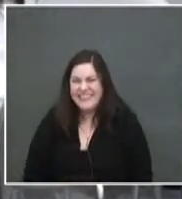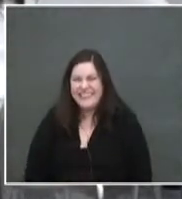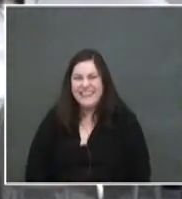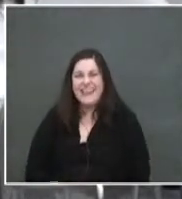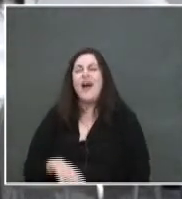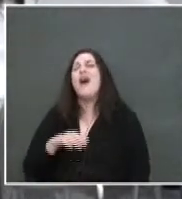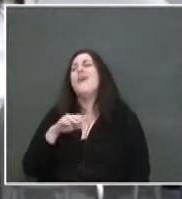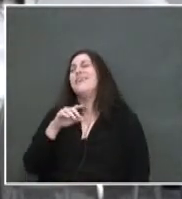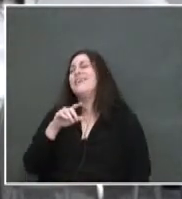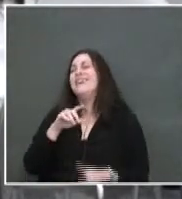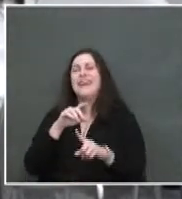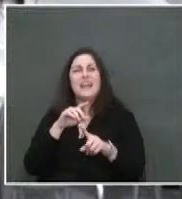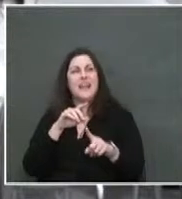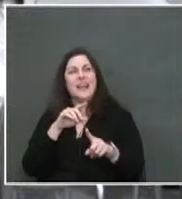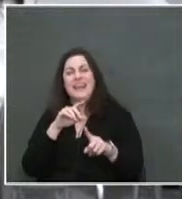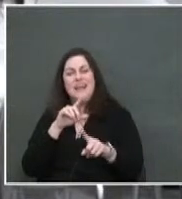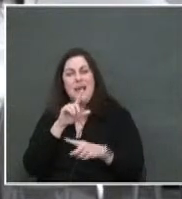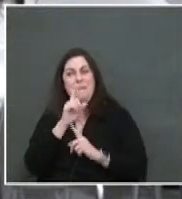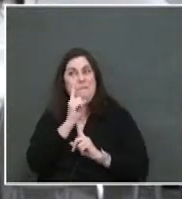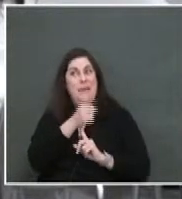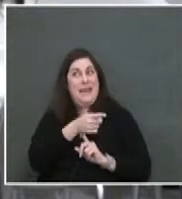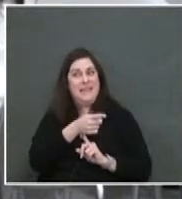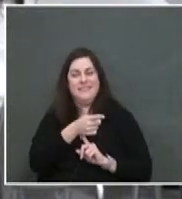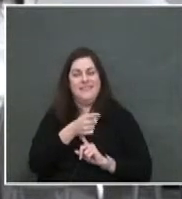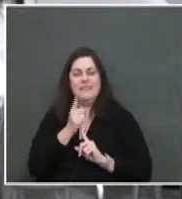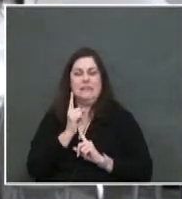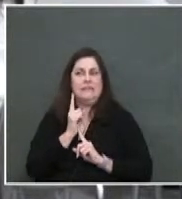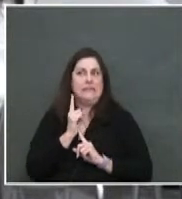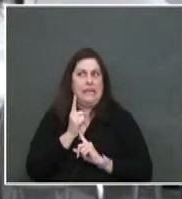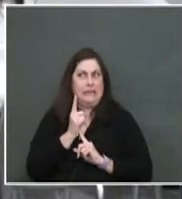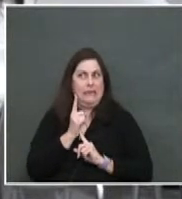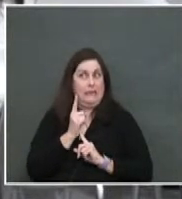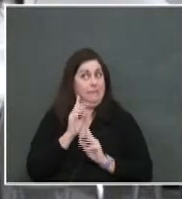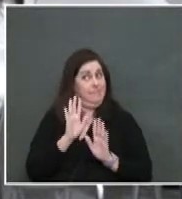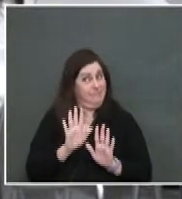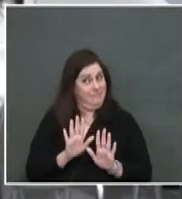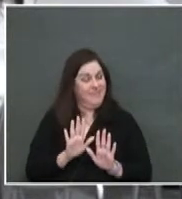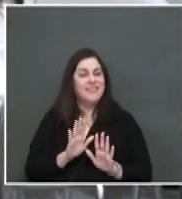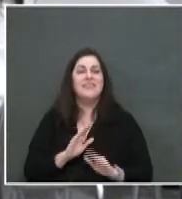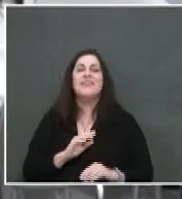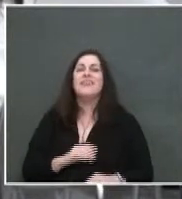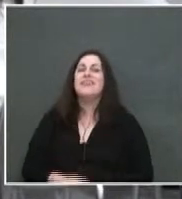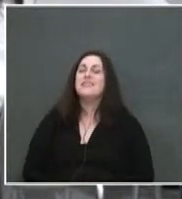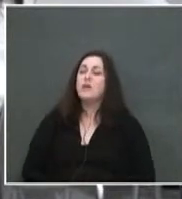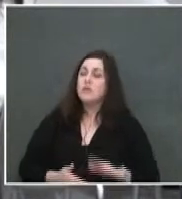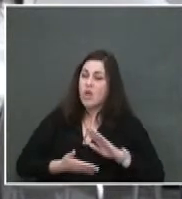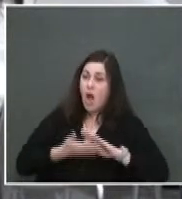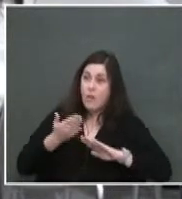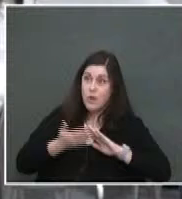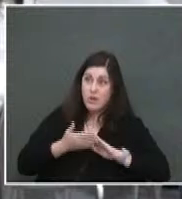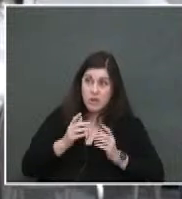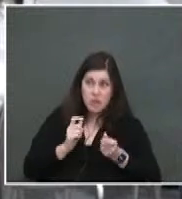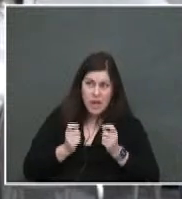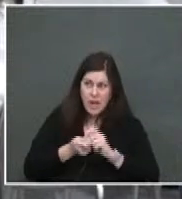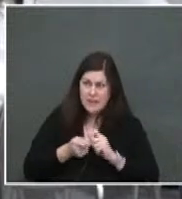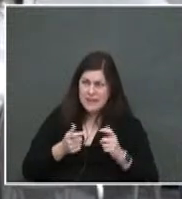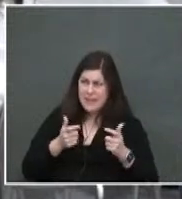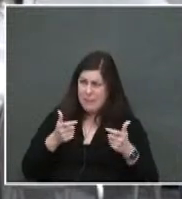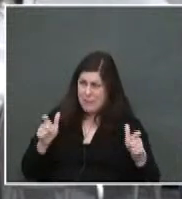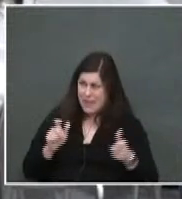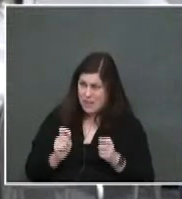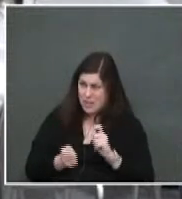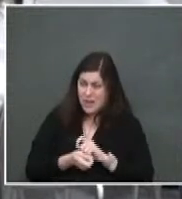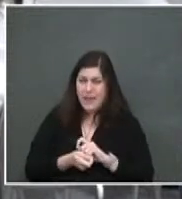Or 24 seconds, I'm sorry, Yeah. sorry, 24 minutes, 24 Yeah. seconds, yeah. Operational changes, I mean, is that a big change or